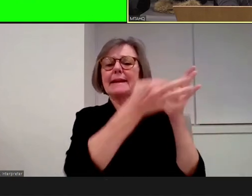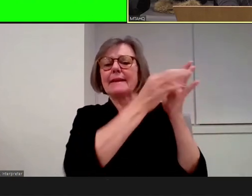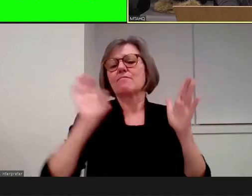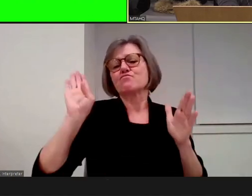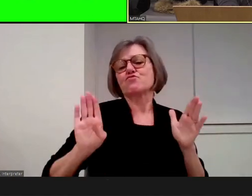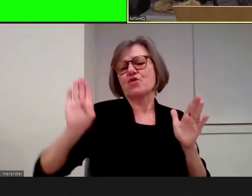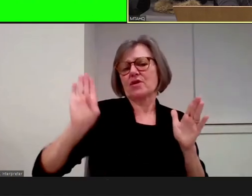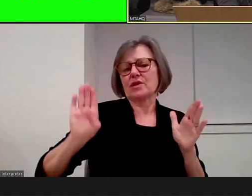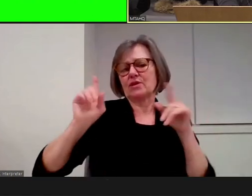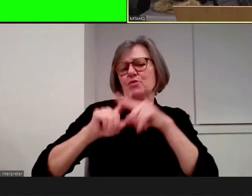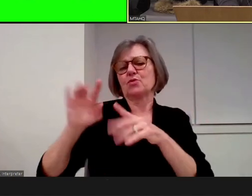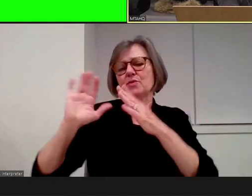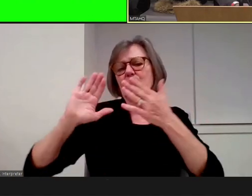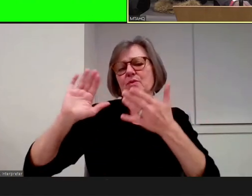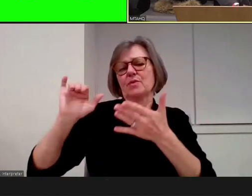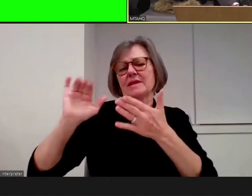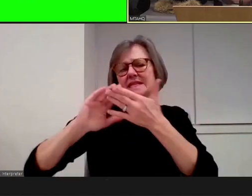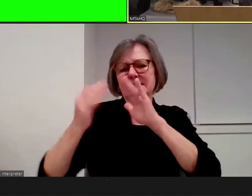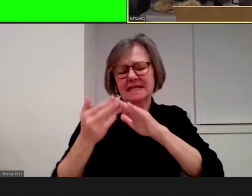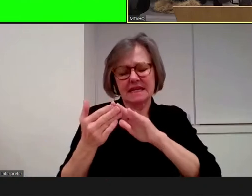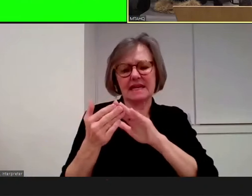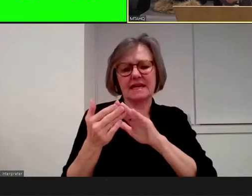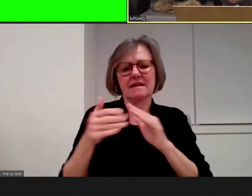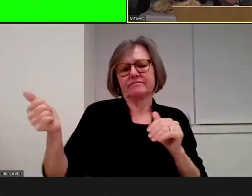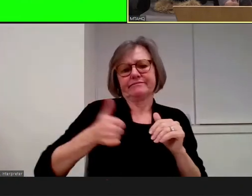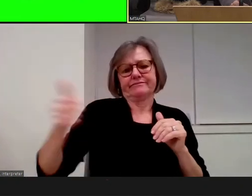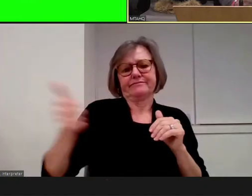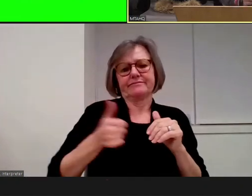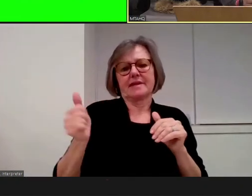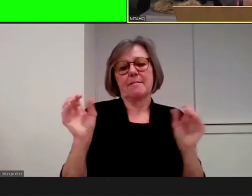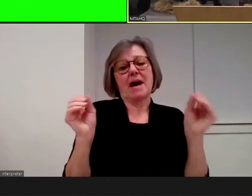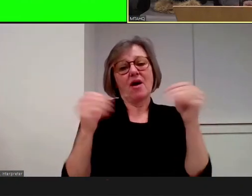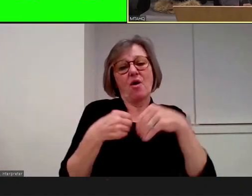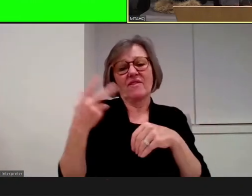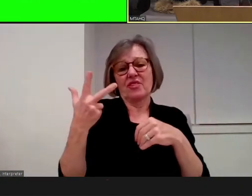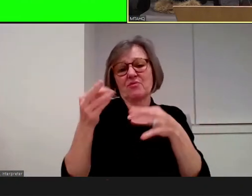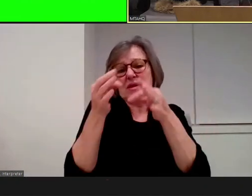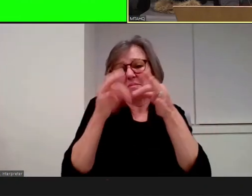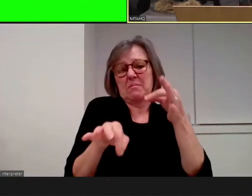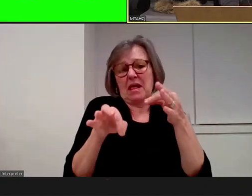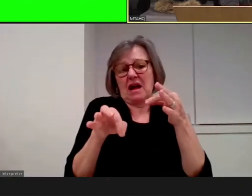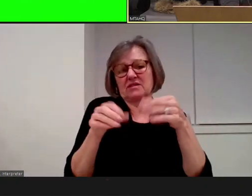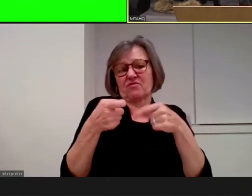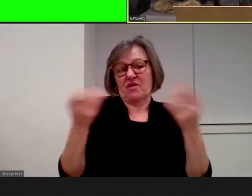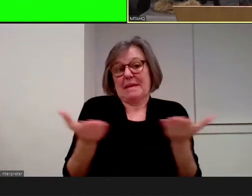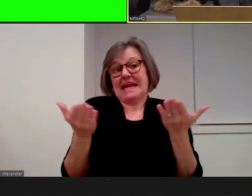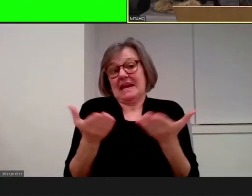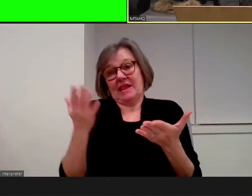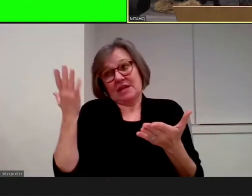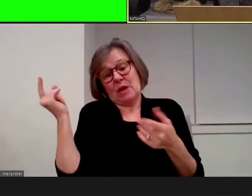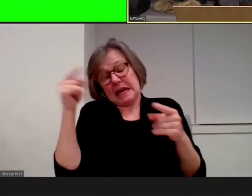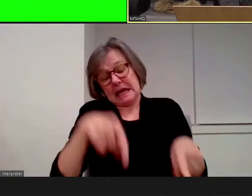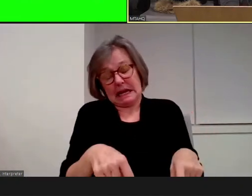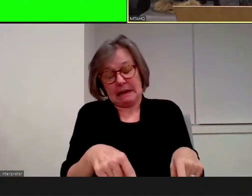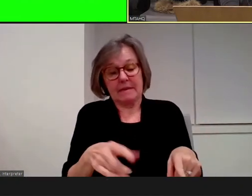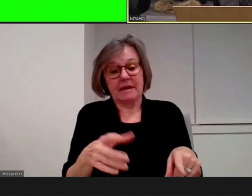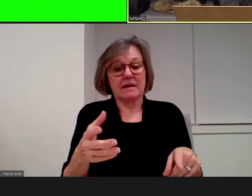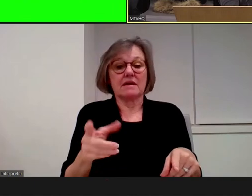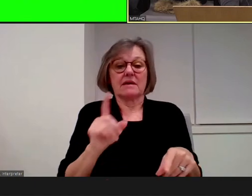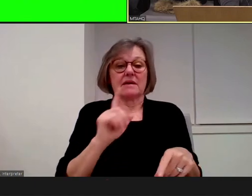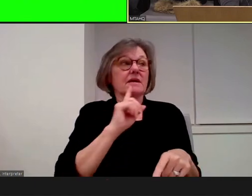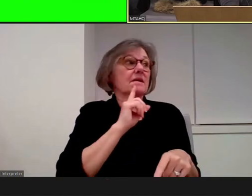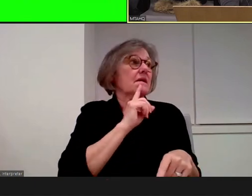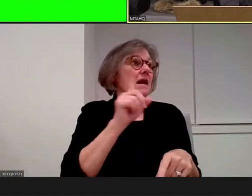city. I only came because my office is literally three blocks away from here. So this is an